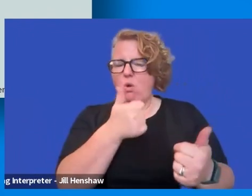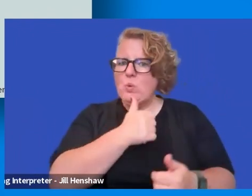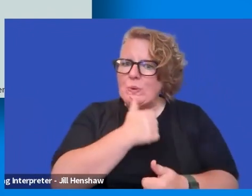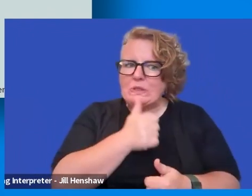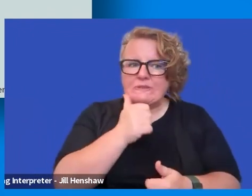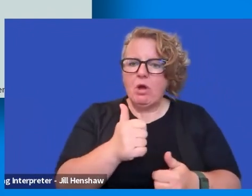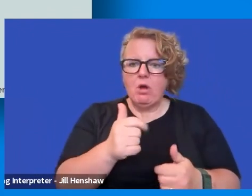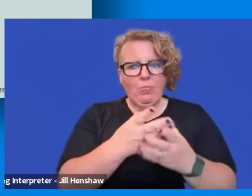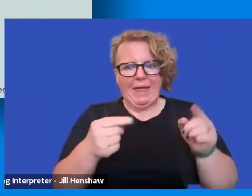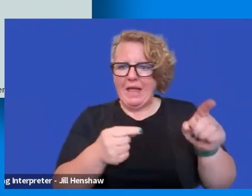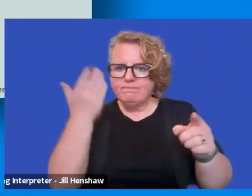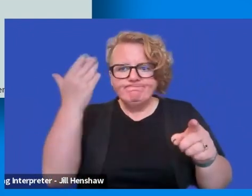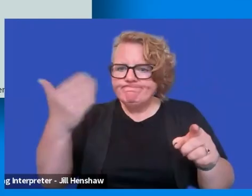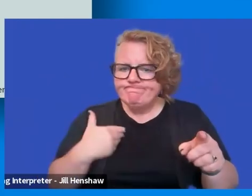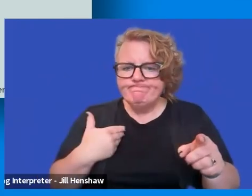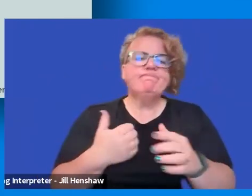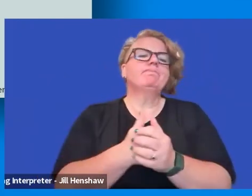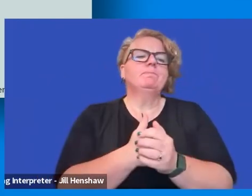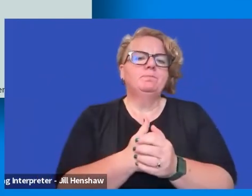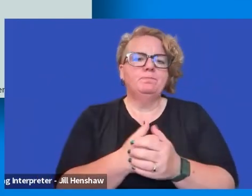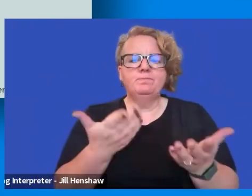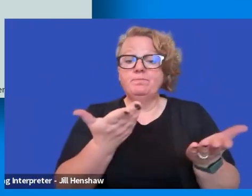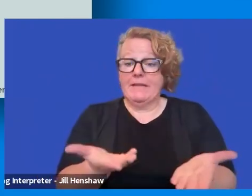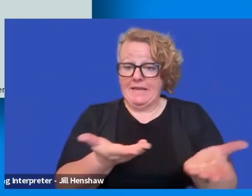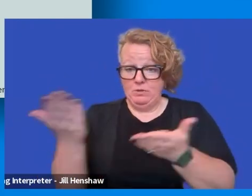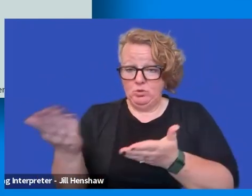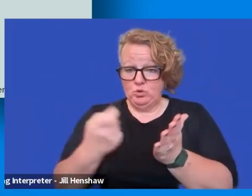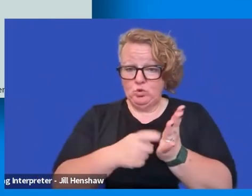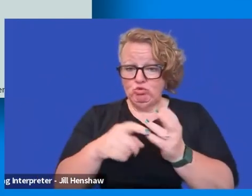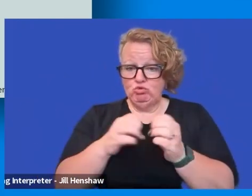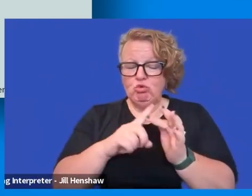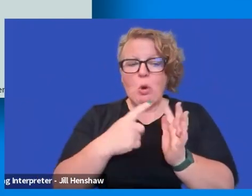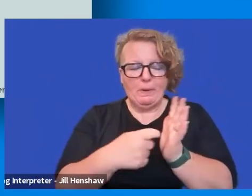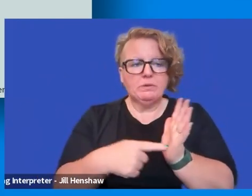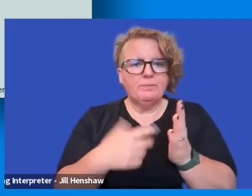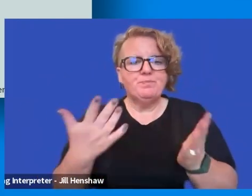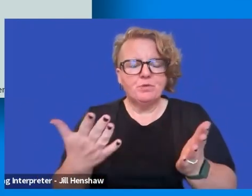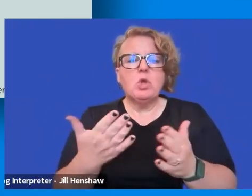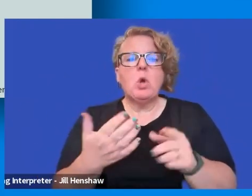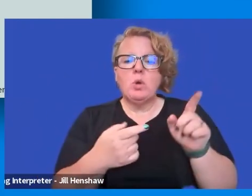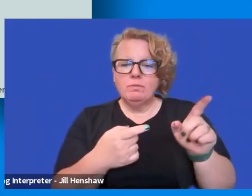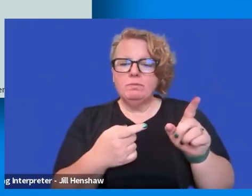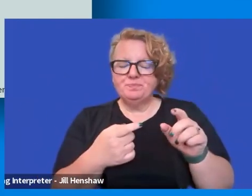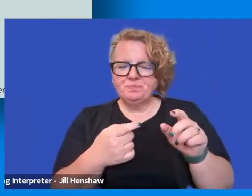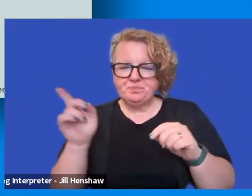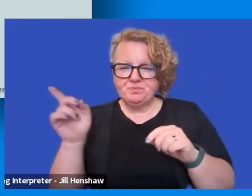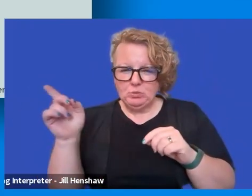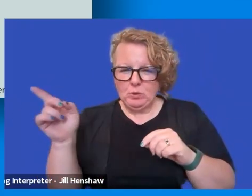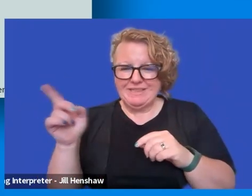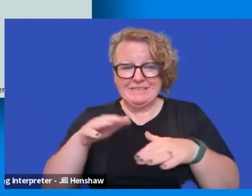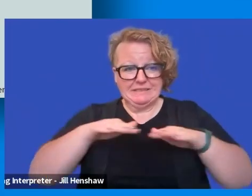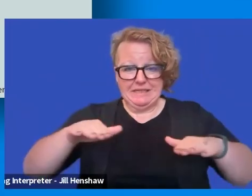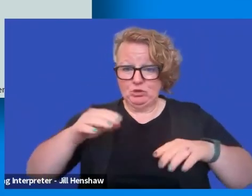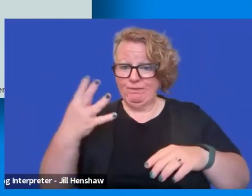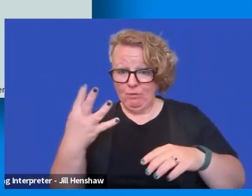for the last practice we'll So just before we come discuss. to stage four, practice 15, which I'll speak about in a moment, just I